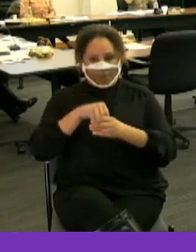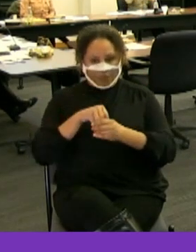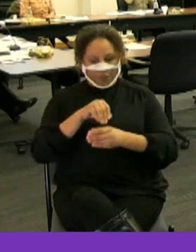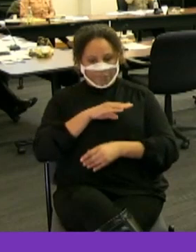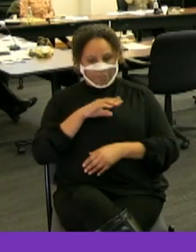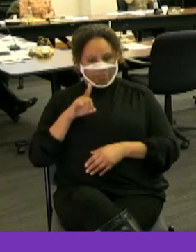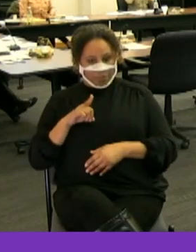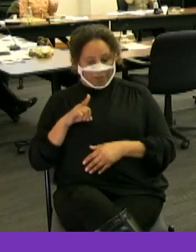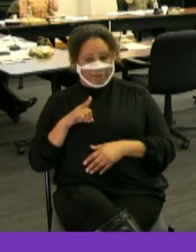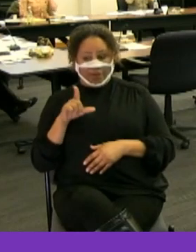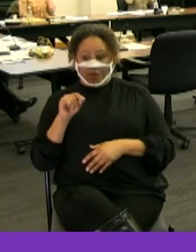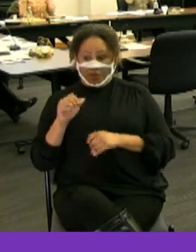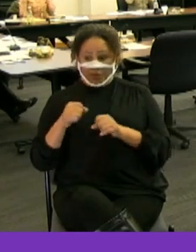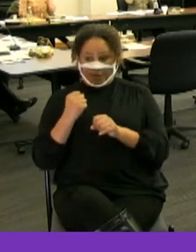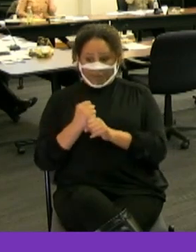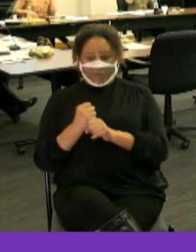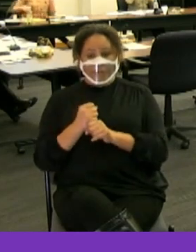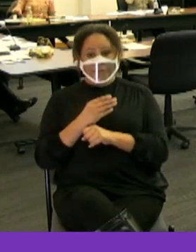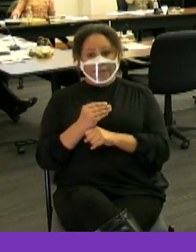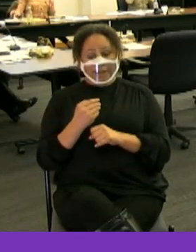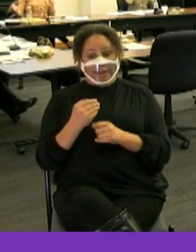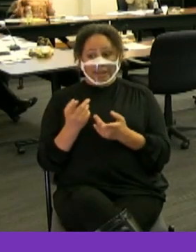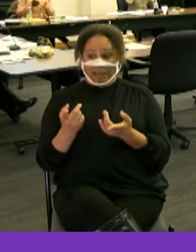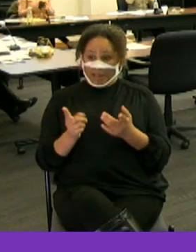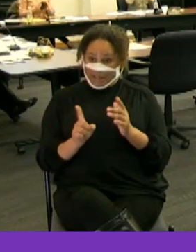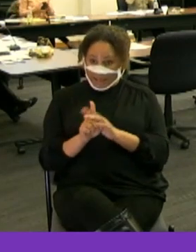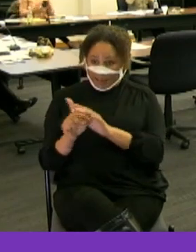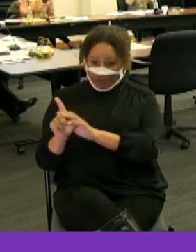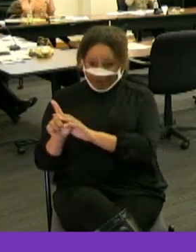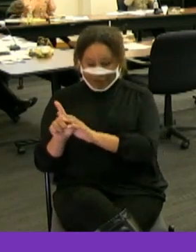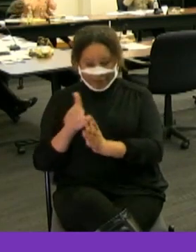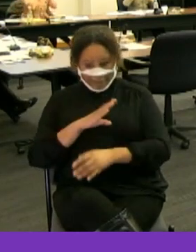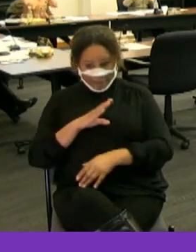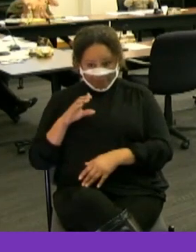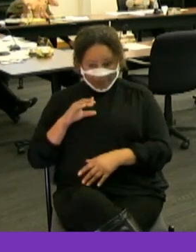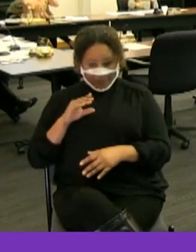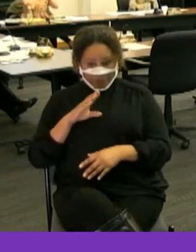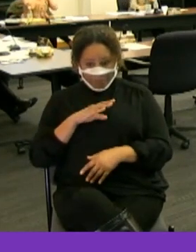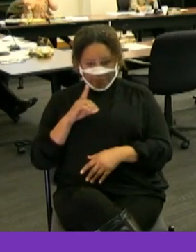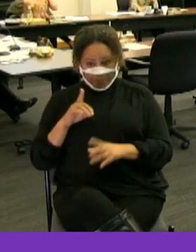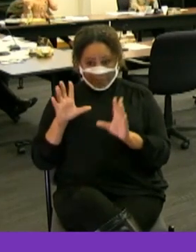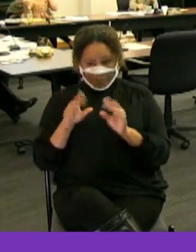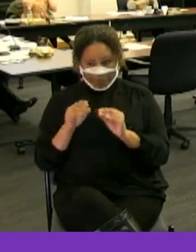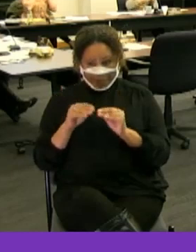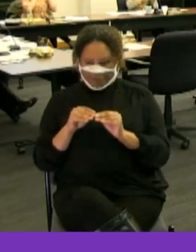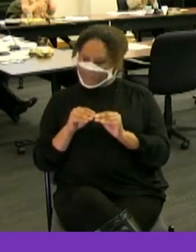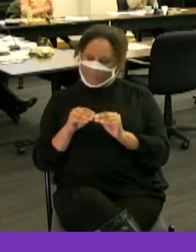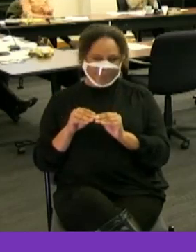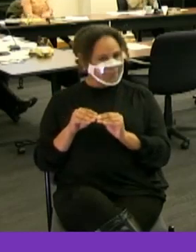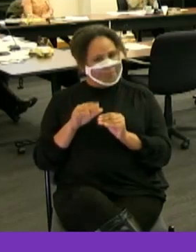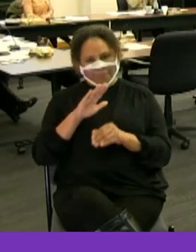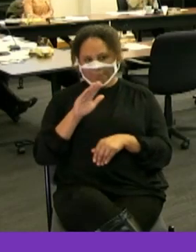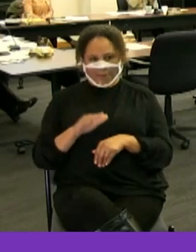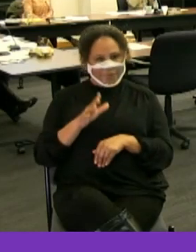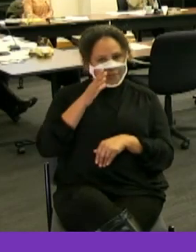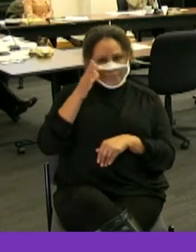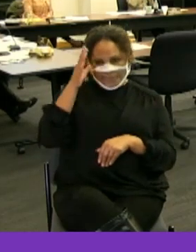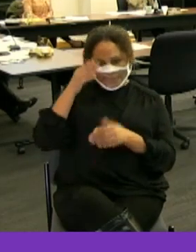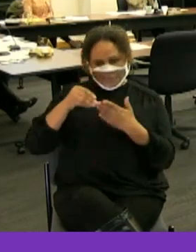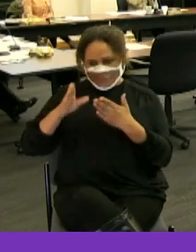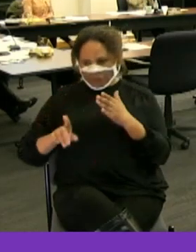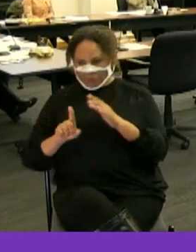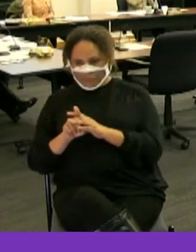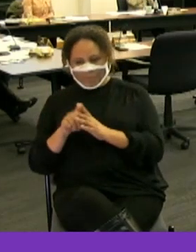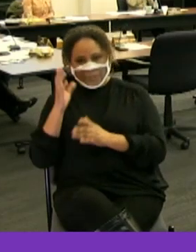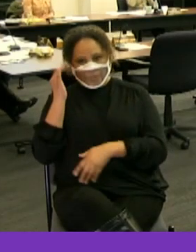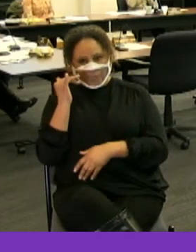and this one, and attendance at board meetings, never do we ever see parents or students at them because it's